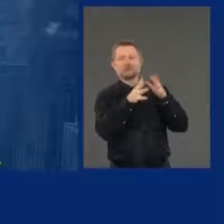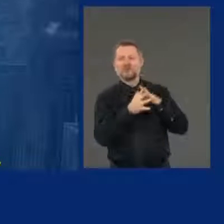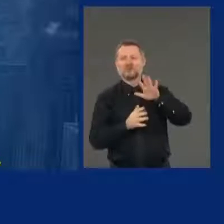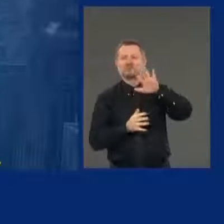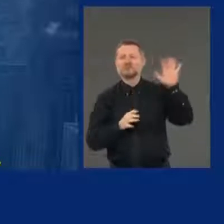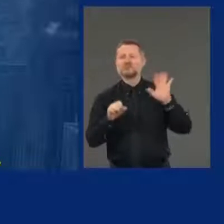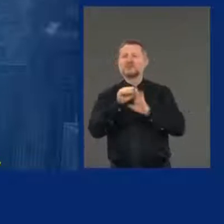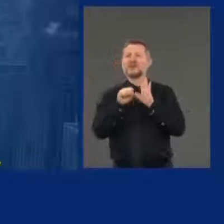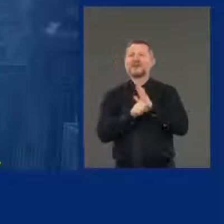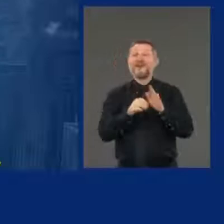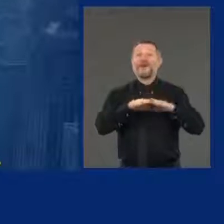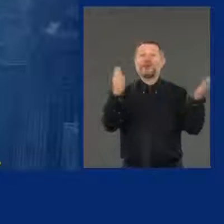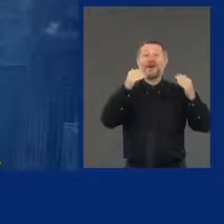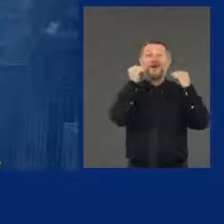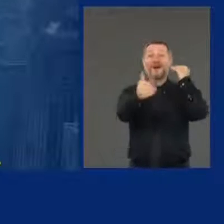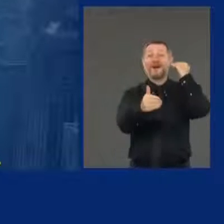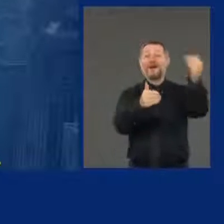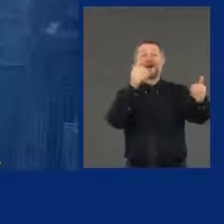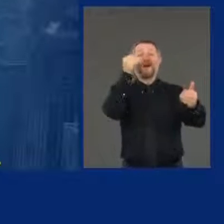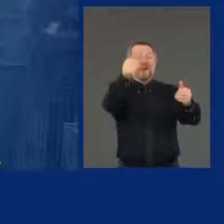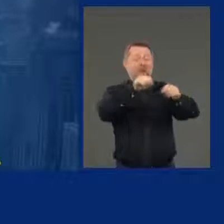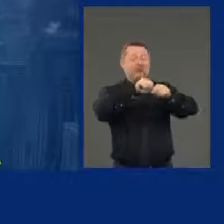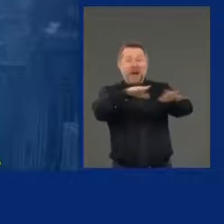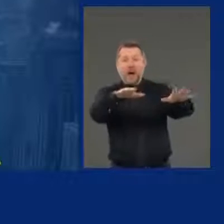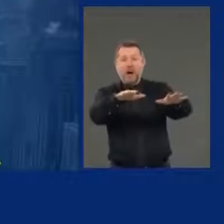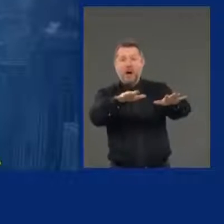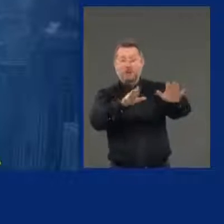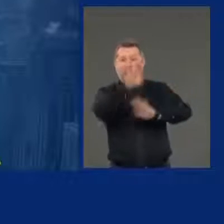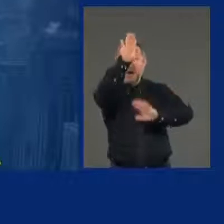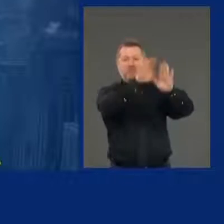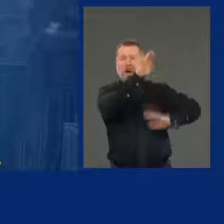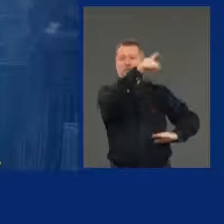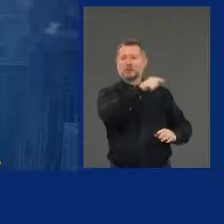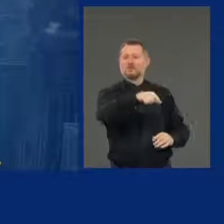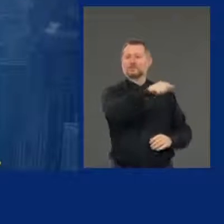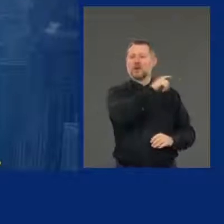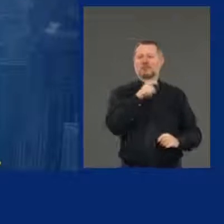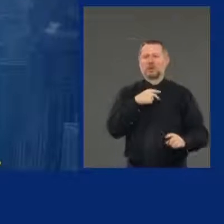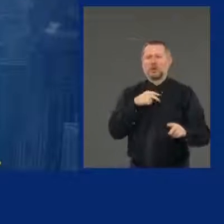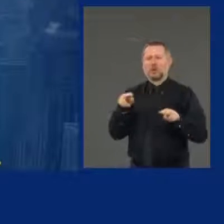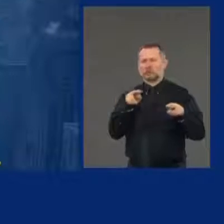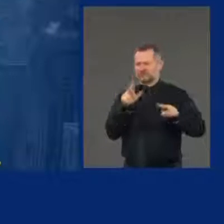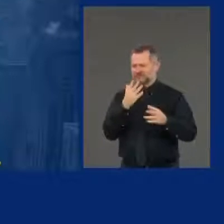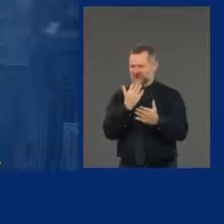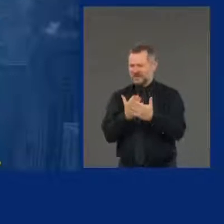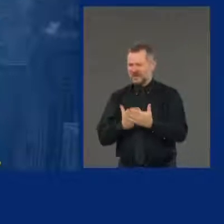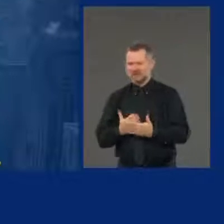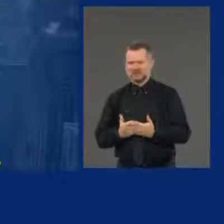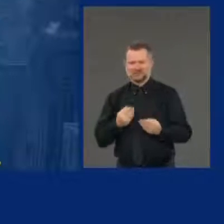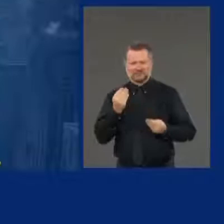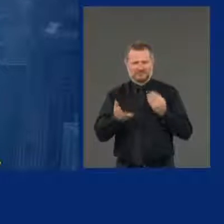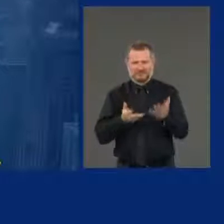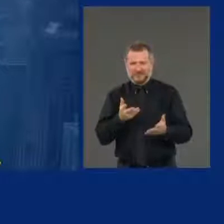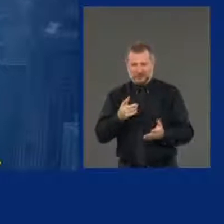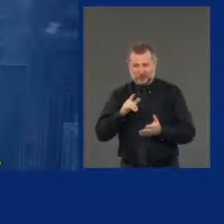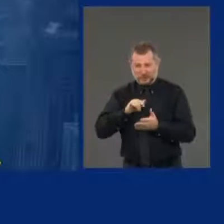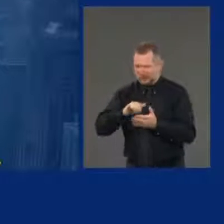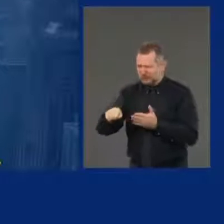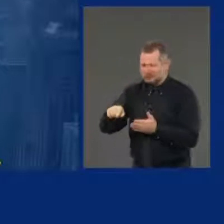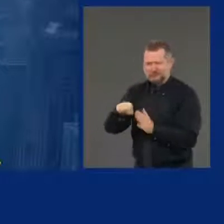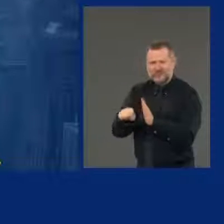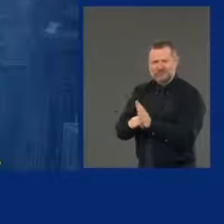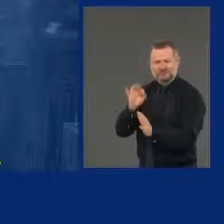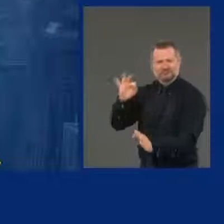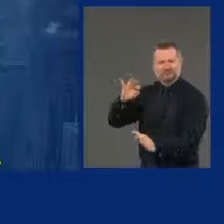nation. So hold two facts in your hands. One, New York is doing better than any state